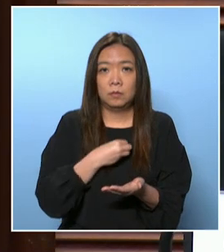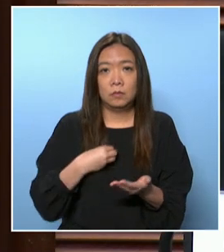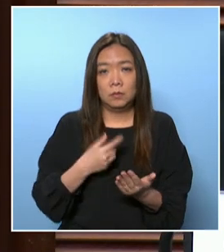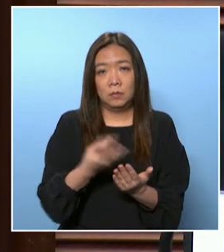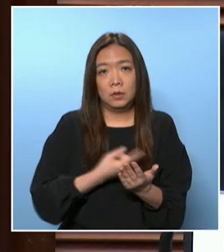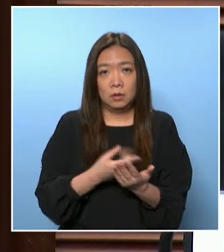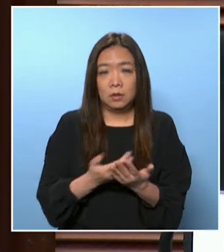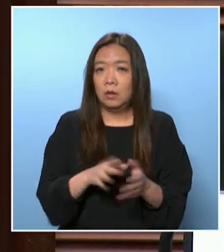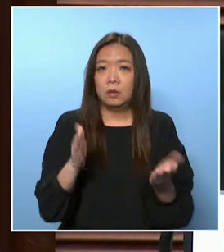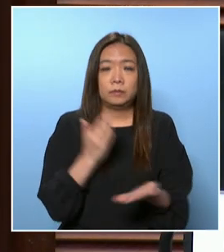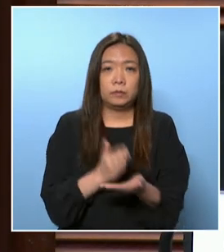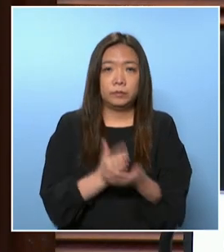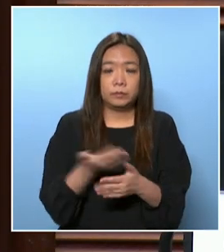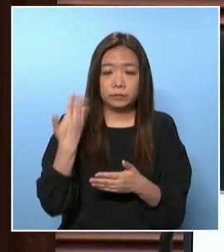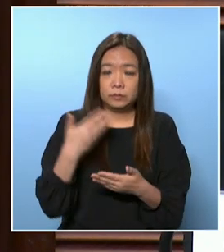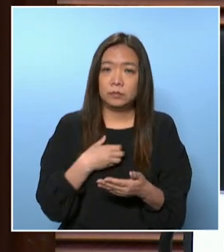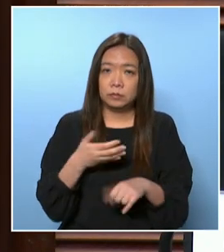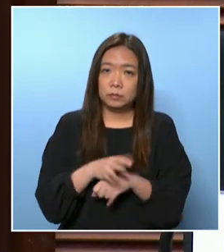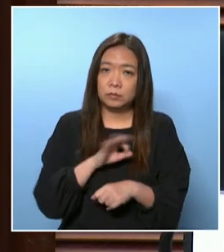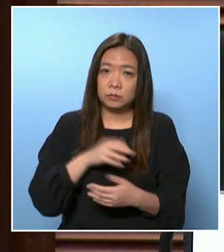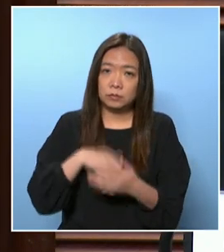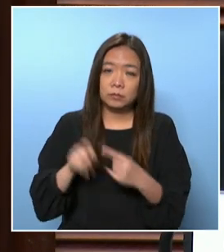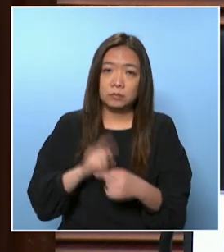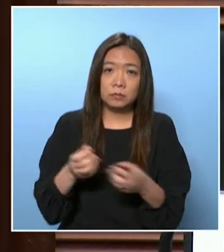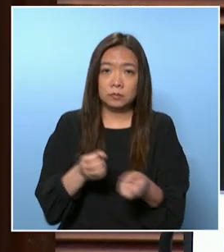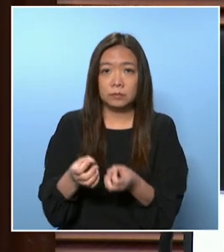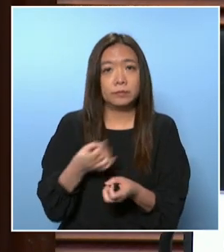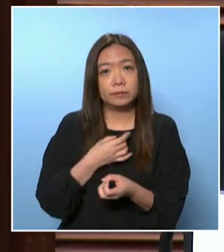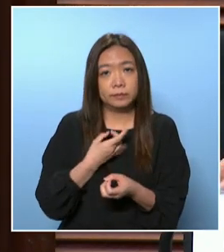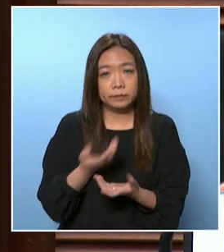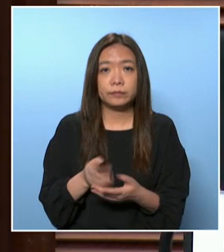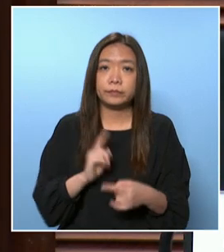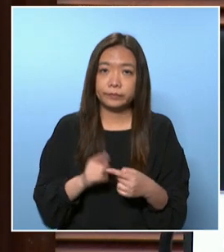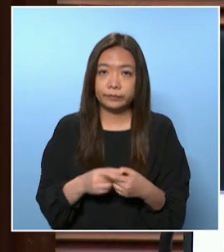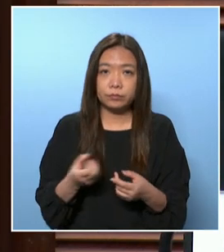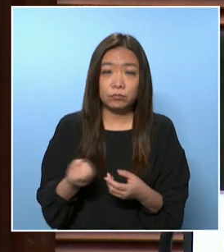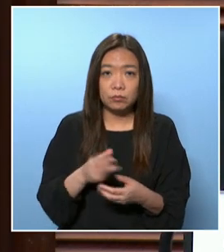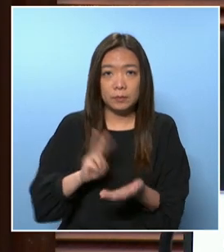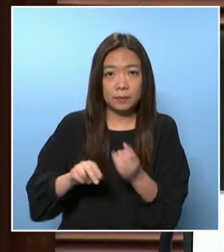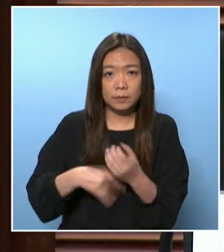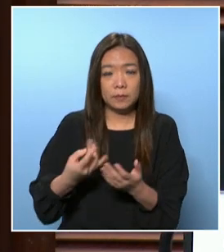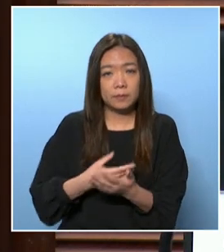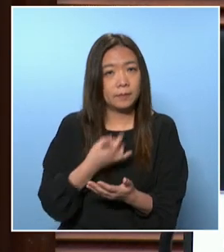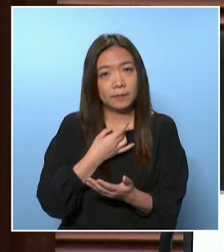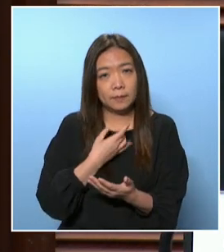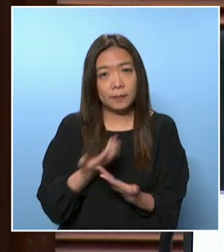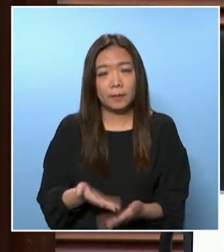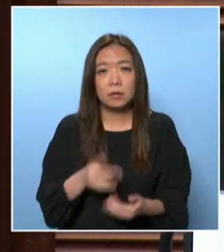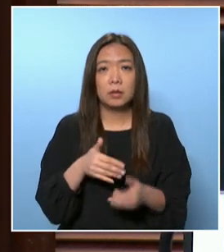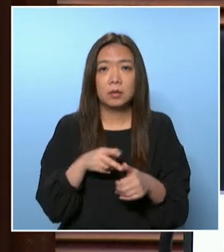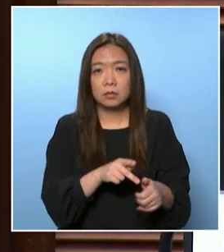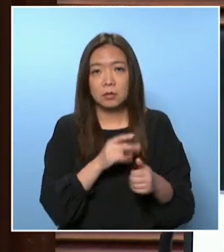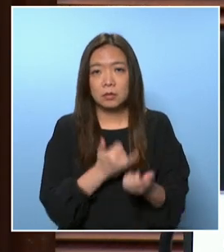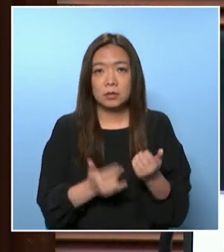this is two totally different kettle of fish. We haven't had enough discussion, and I don't think we should start